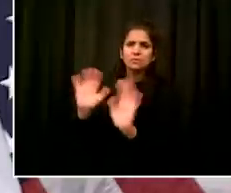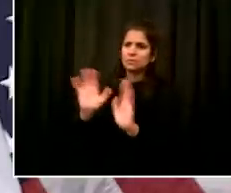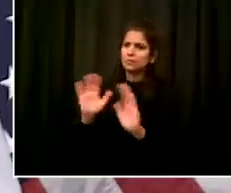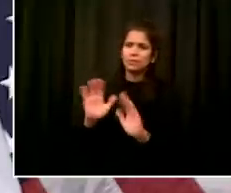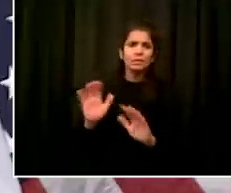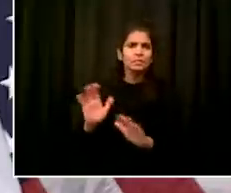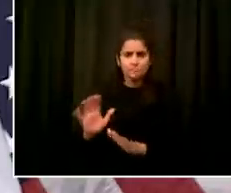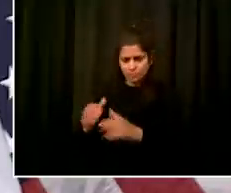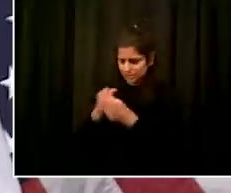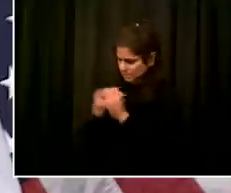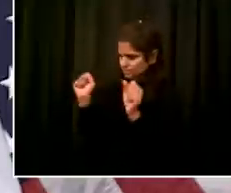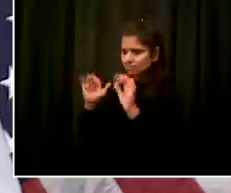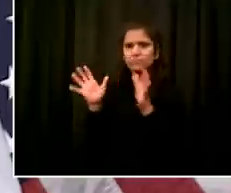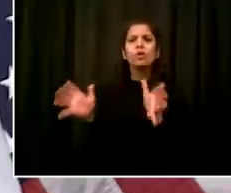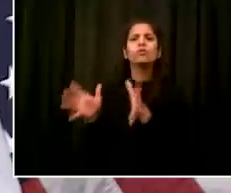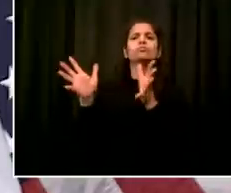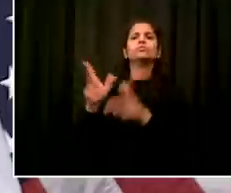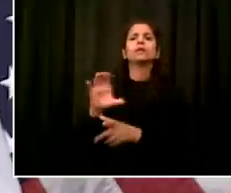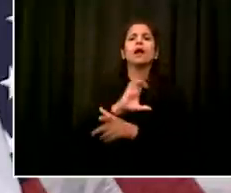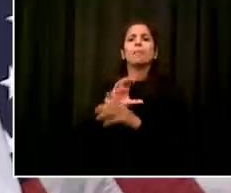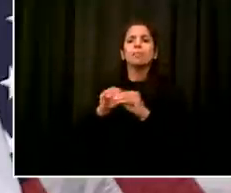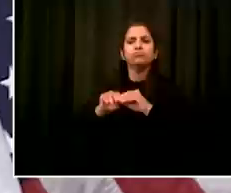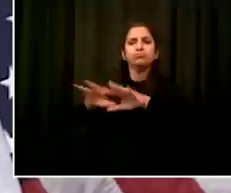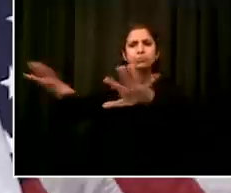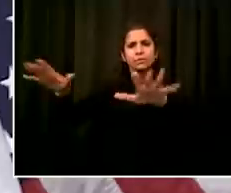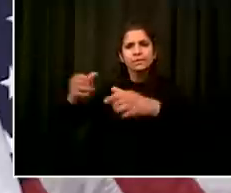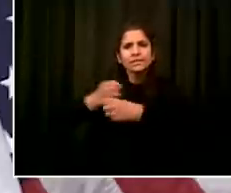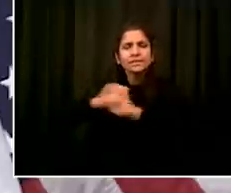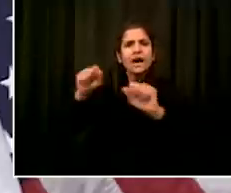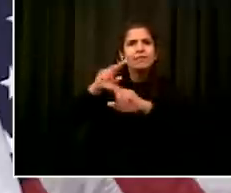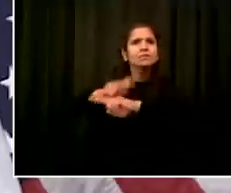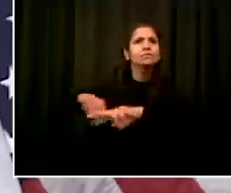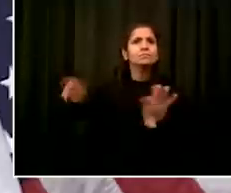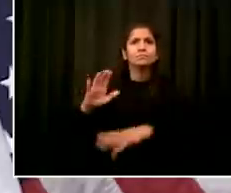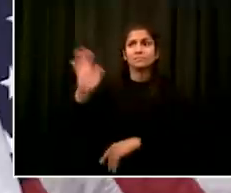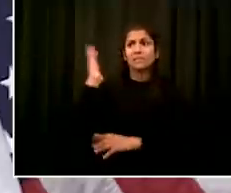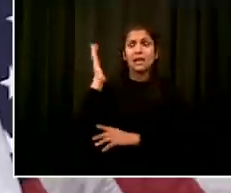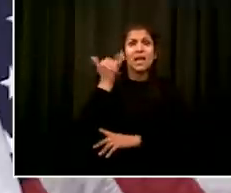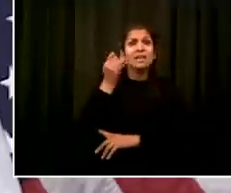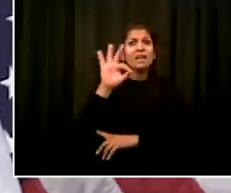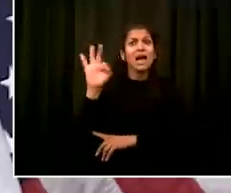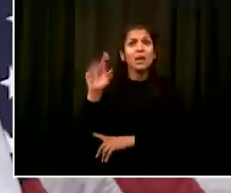having a police force that is able to keep everyone safe and able to engage